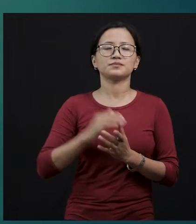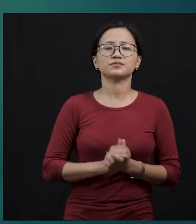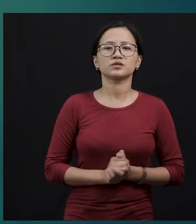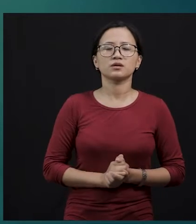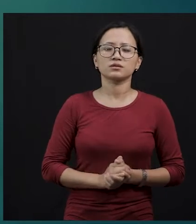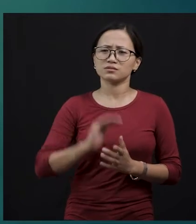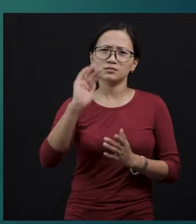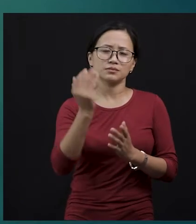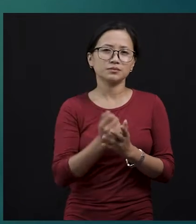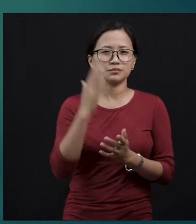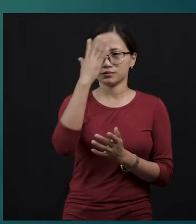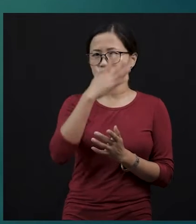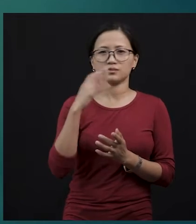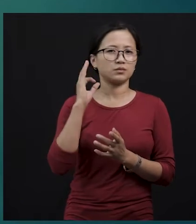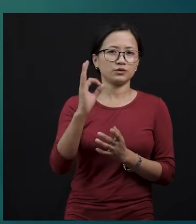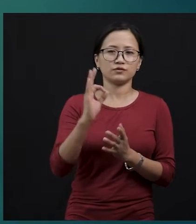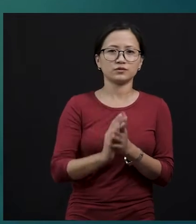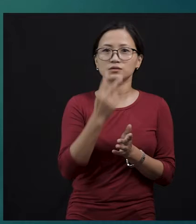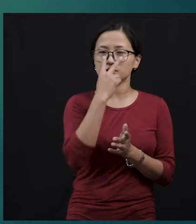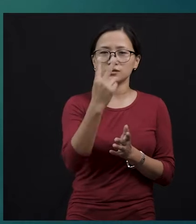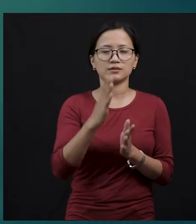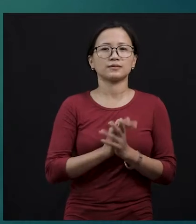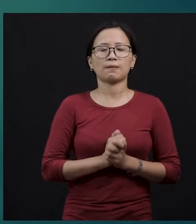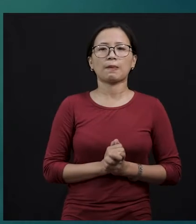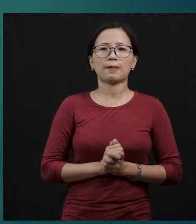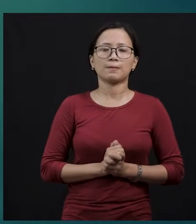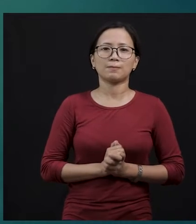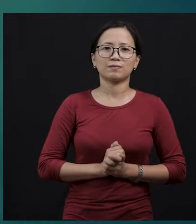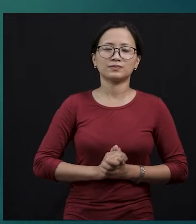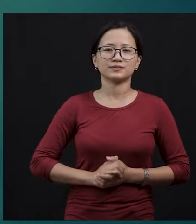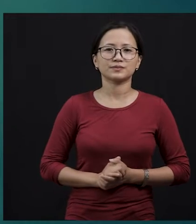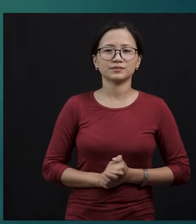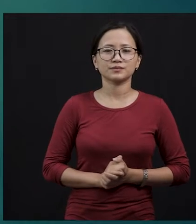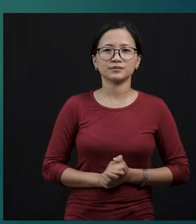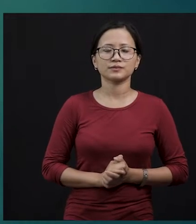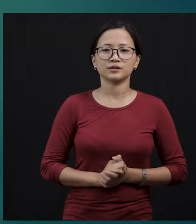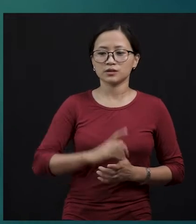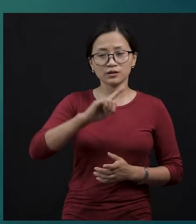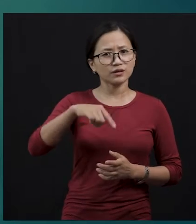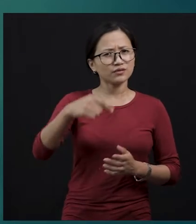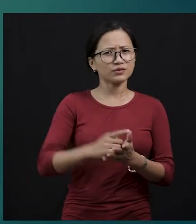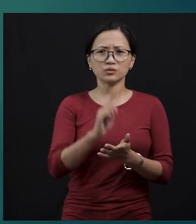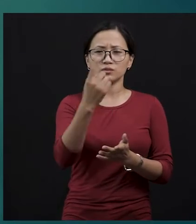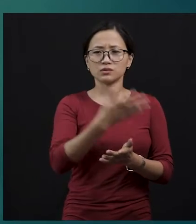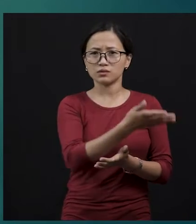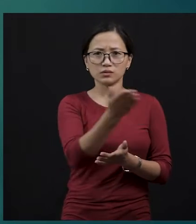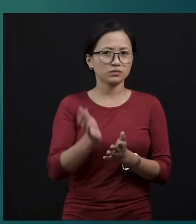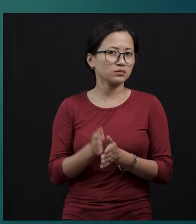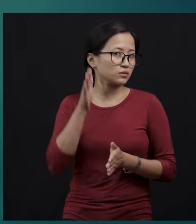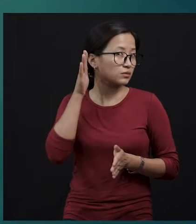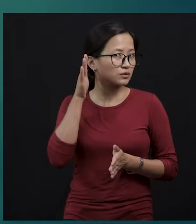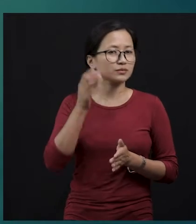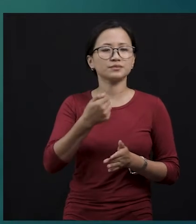something beautiful to see. Okay, that is a very beautiful sight for each and every one of us. And every one of you that are listening to me right